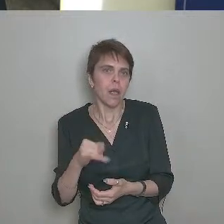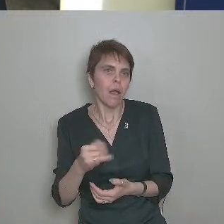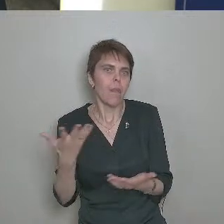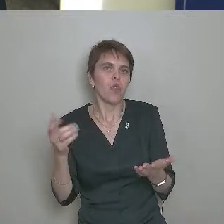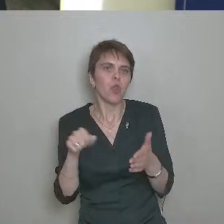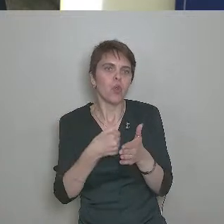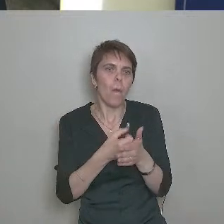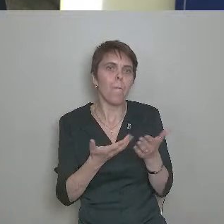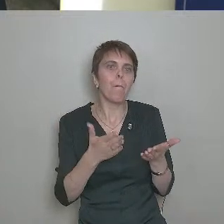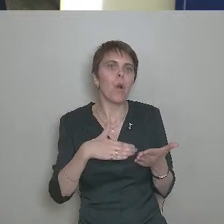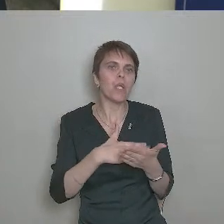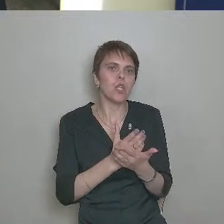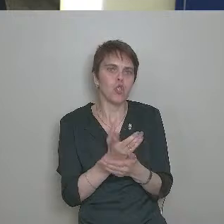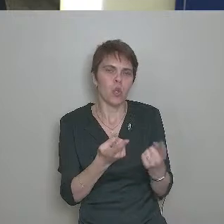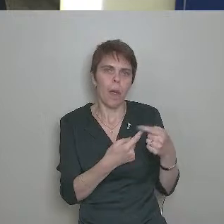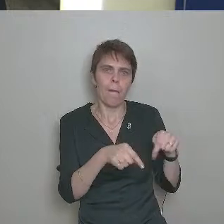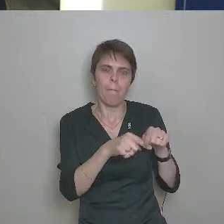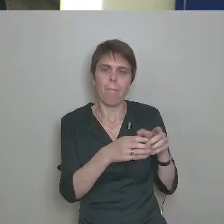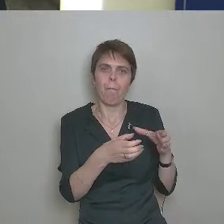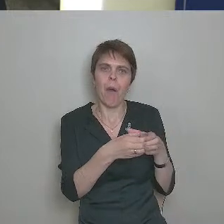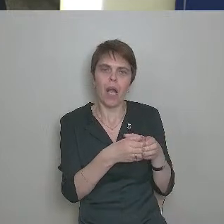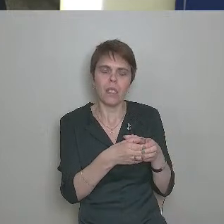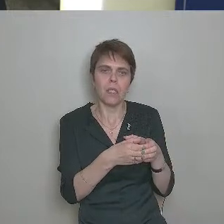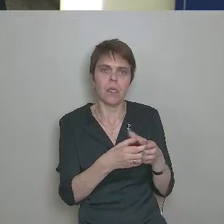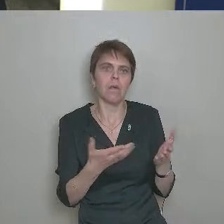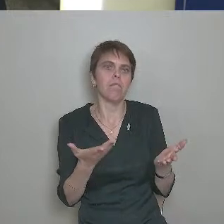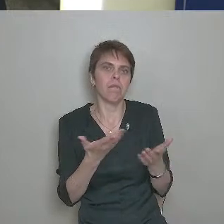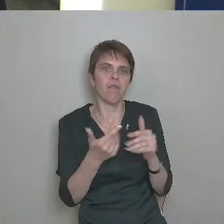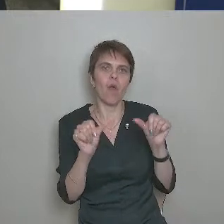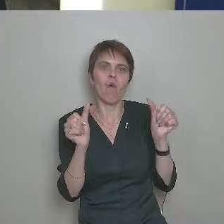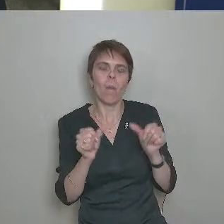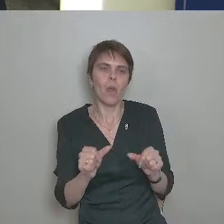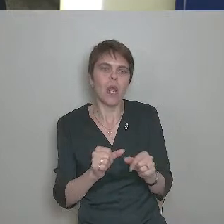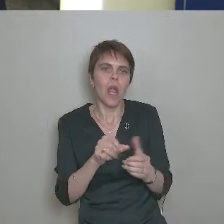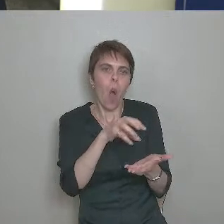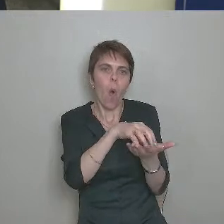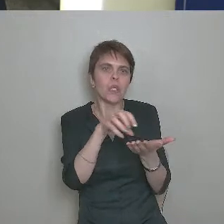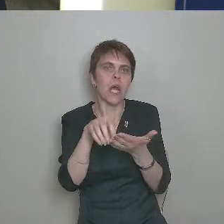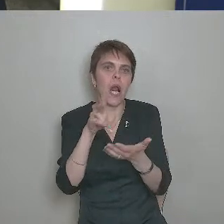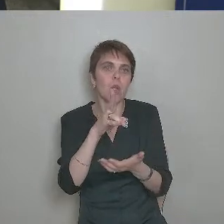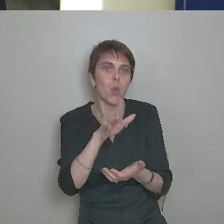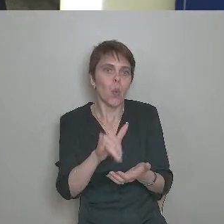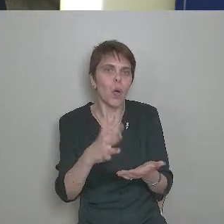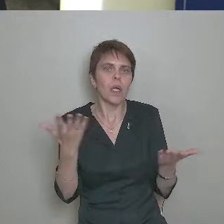with disabilities working at the local level. So